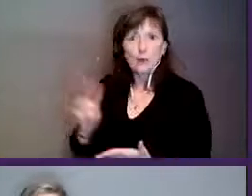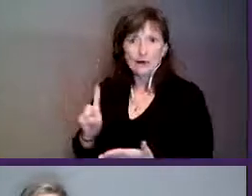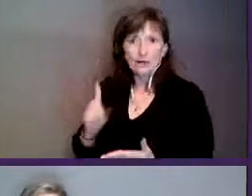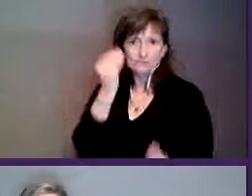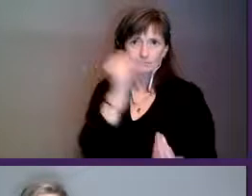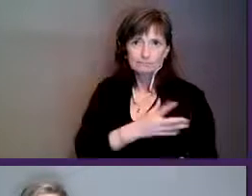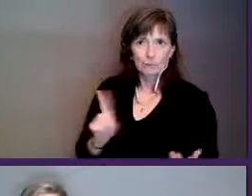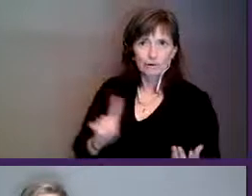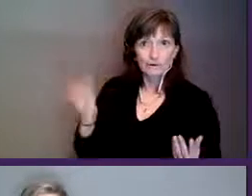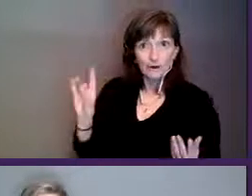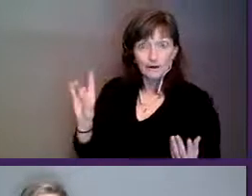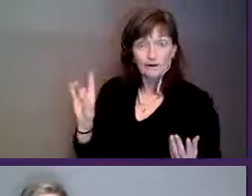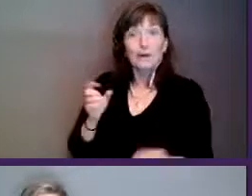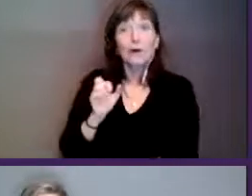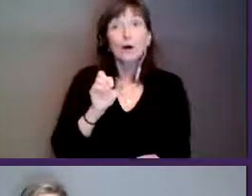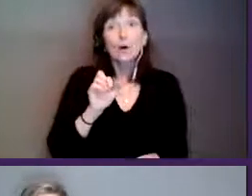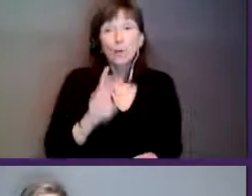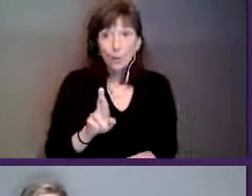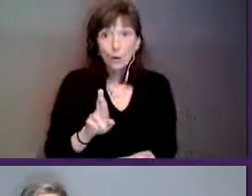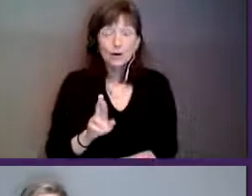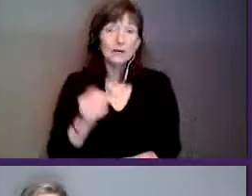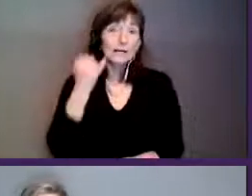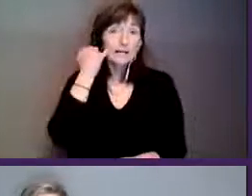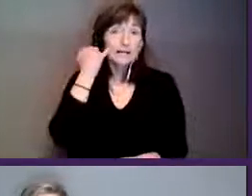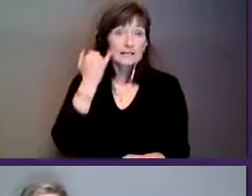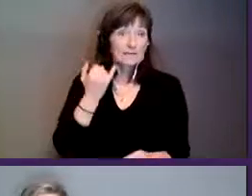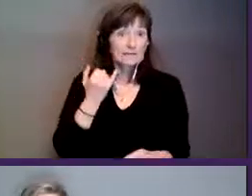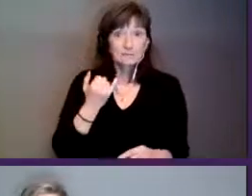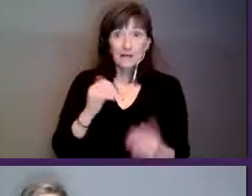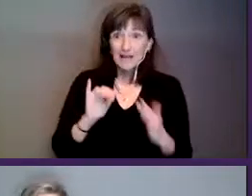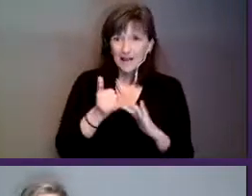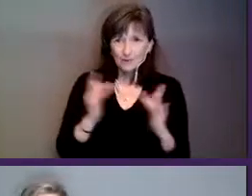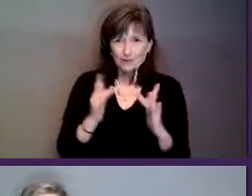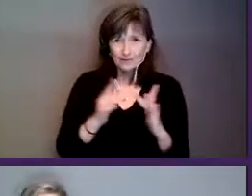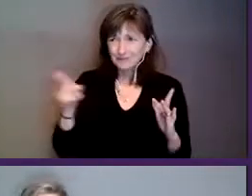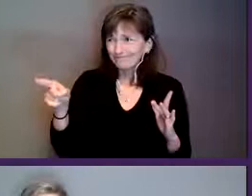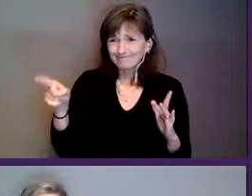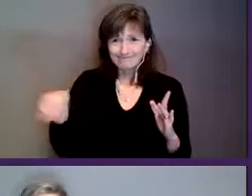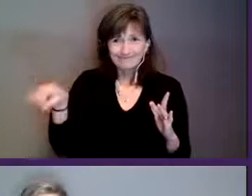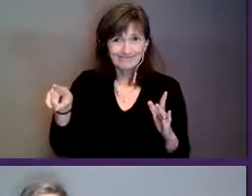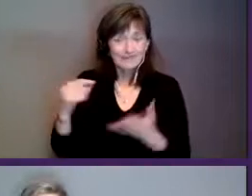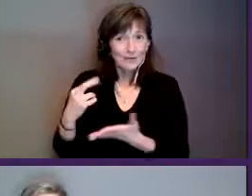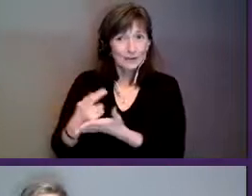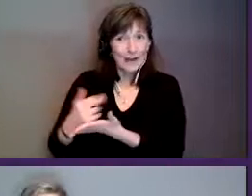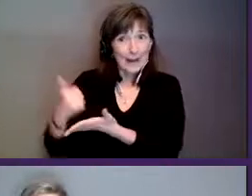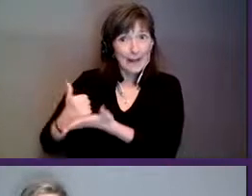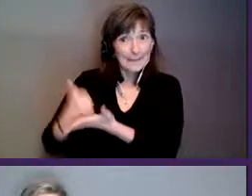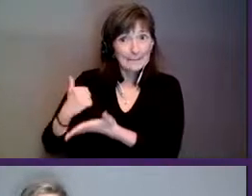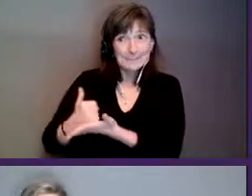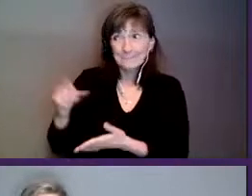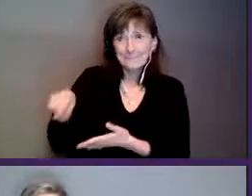the information on how to get in touch with these resources, because as we all live in